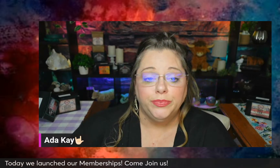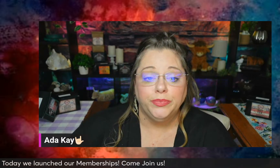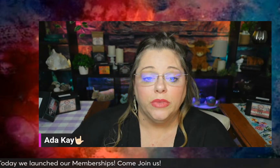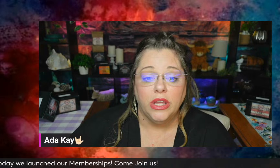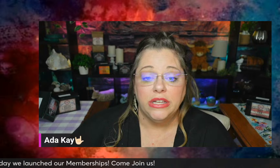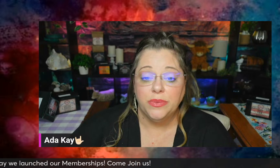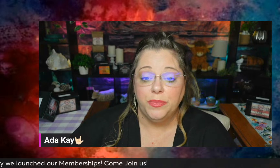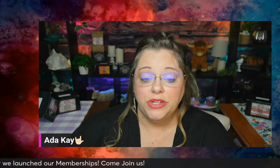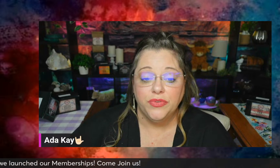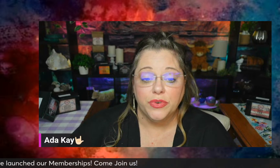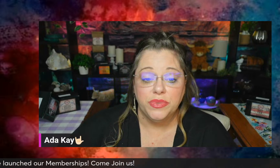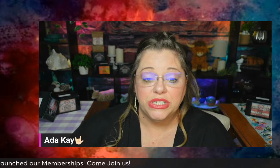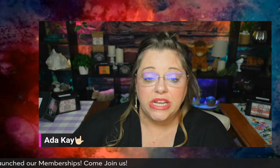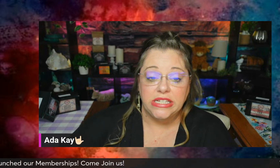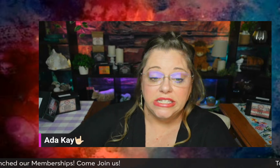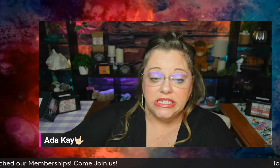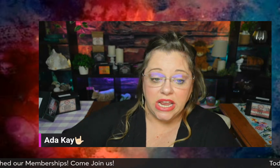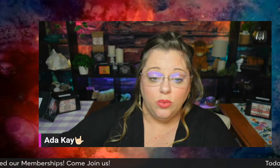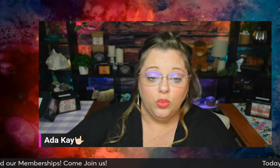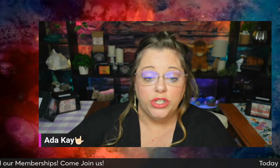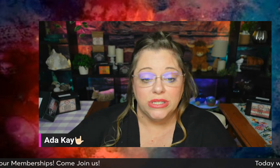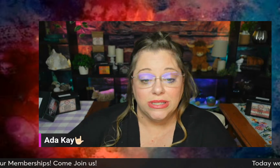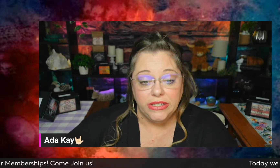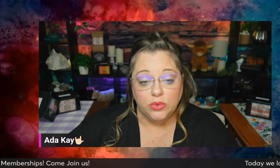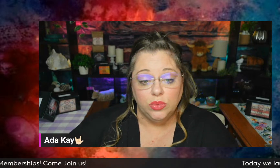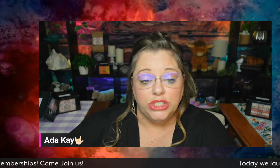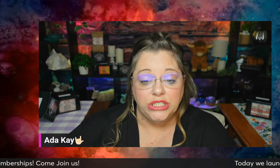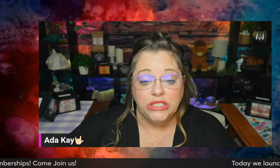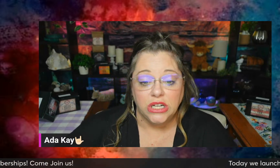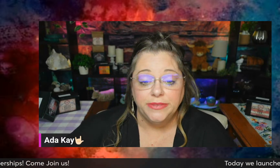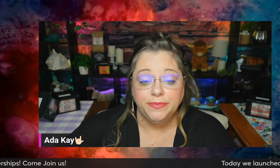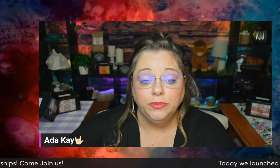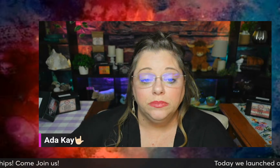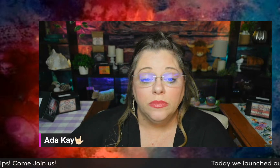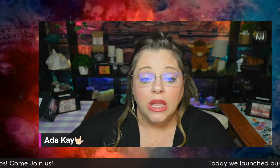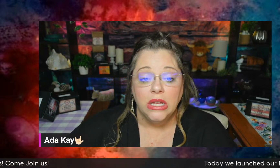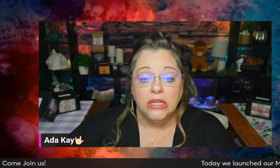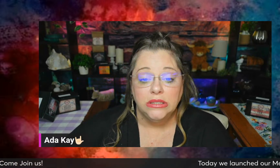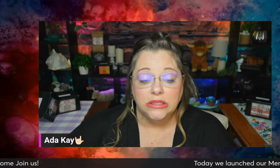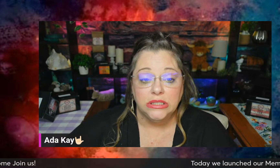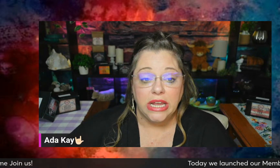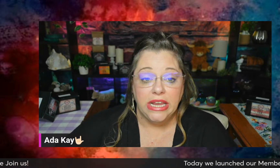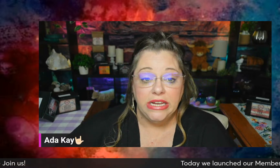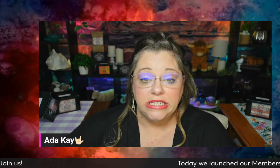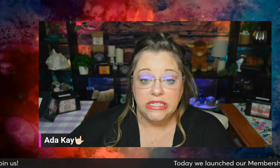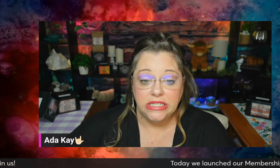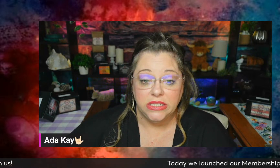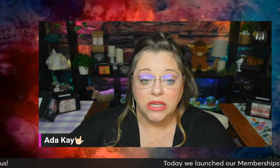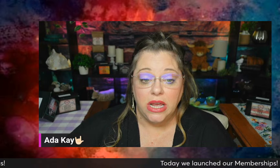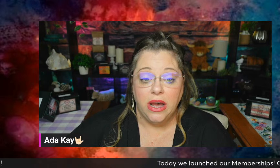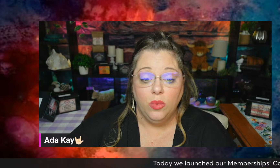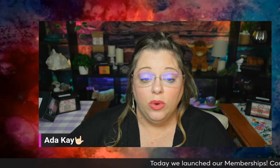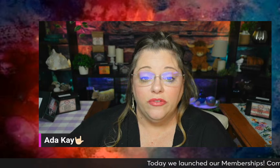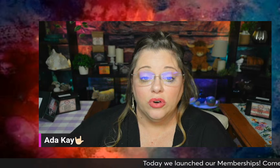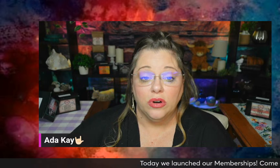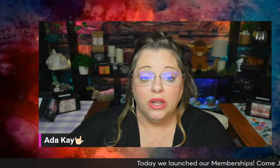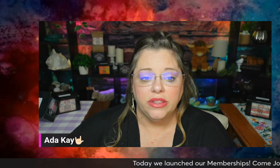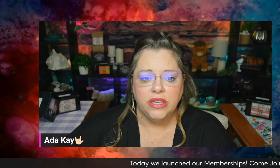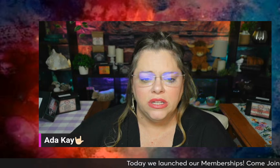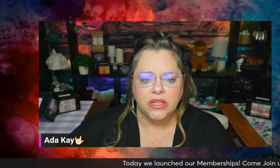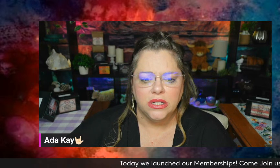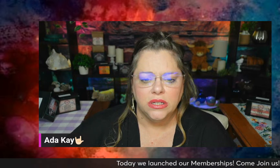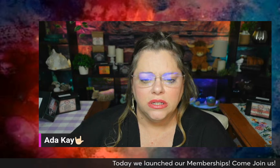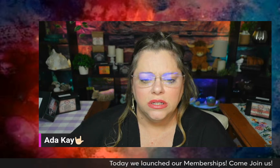So it depends from state to state, which is legal, which is not. Delta 8 is. However,